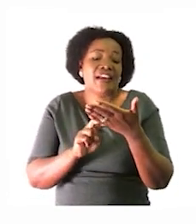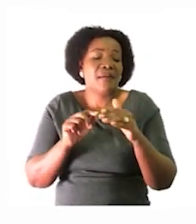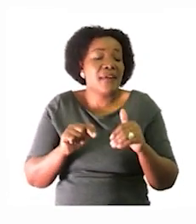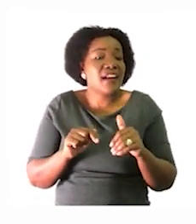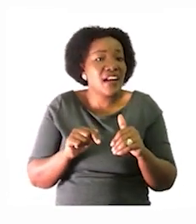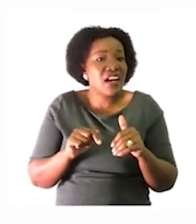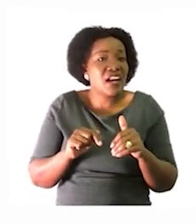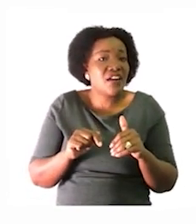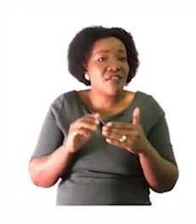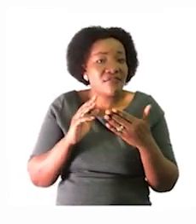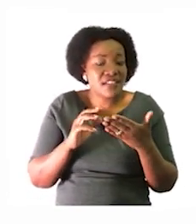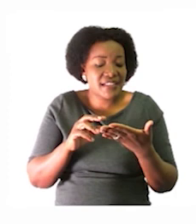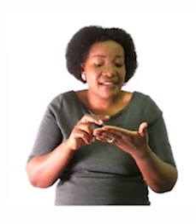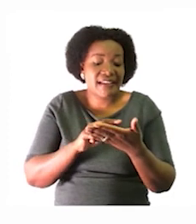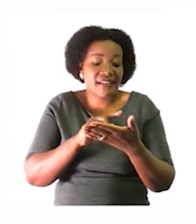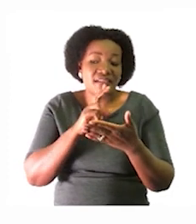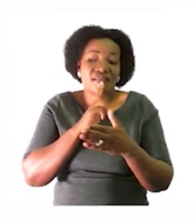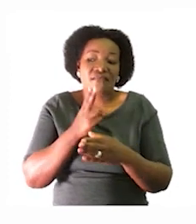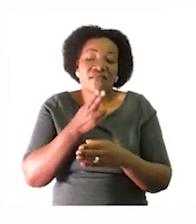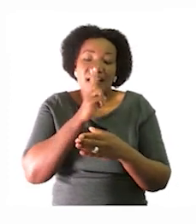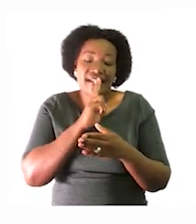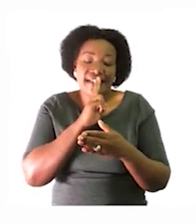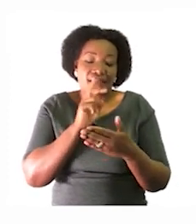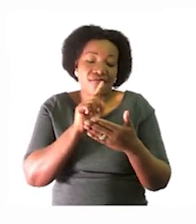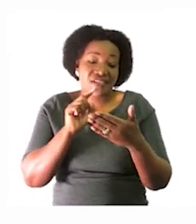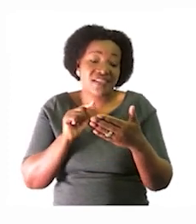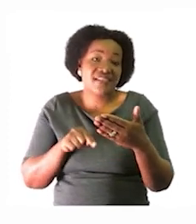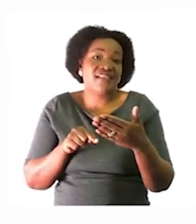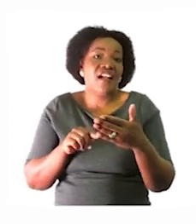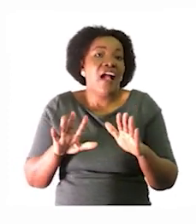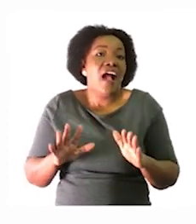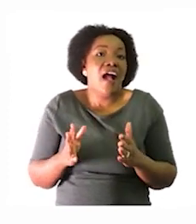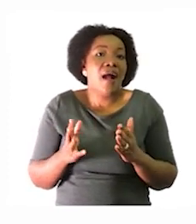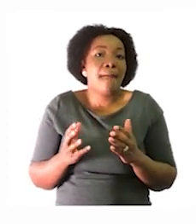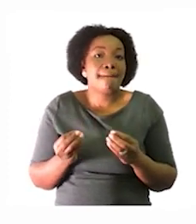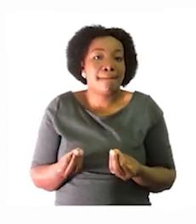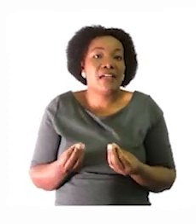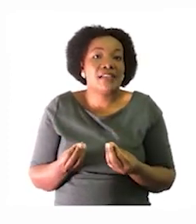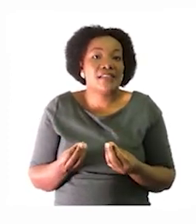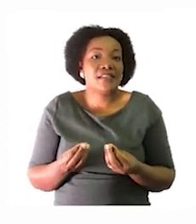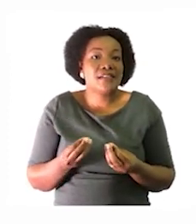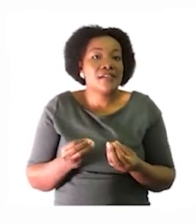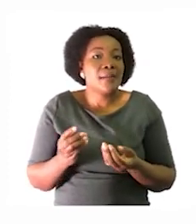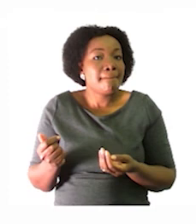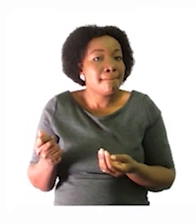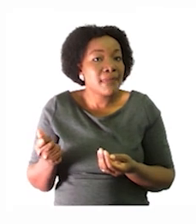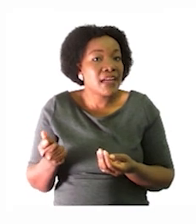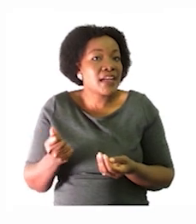the questions below. How much money do Mom and Dad have